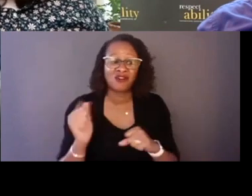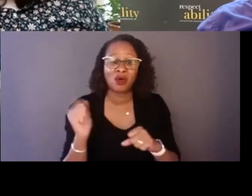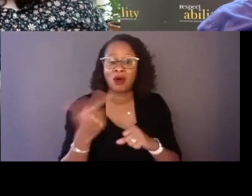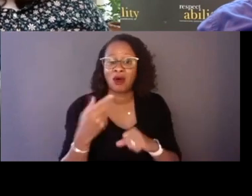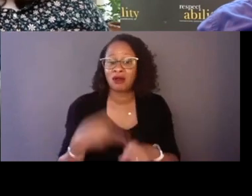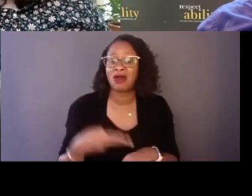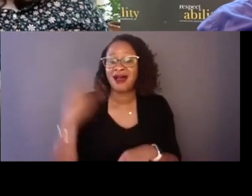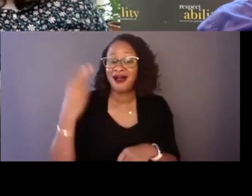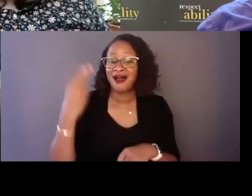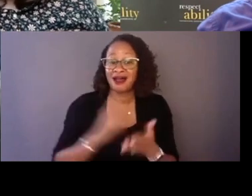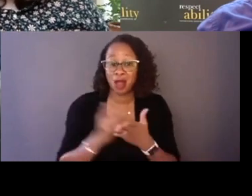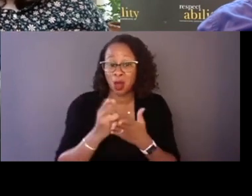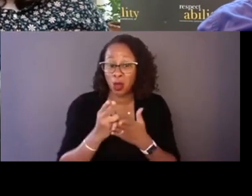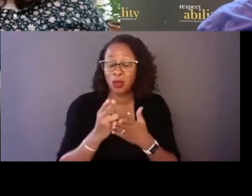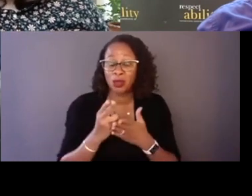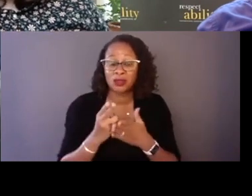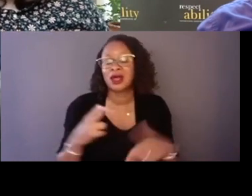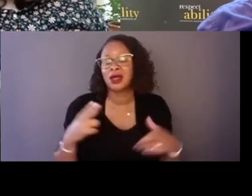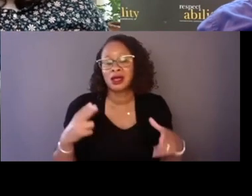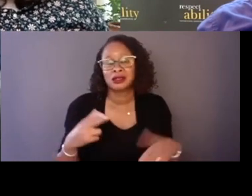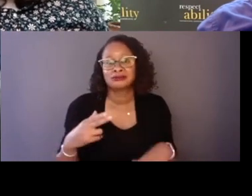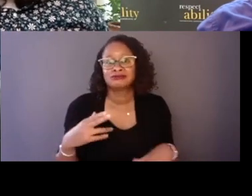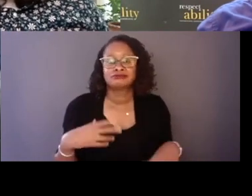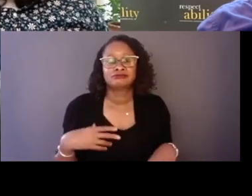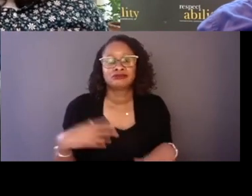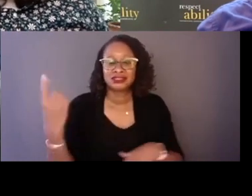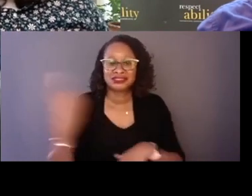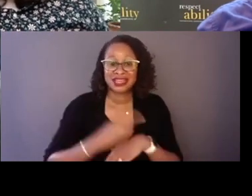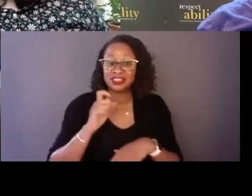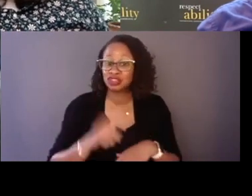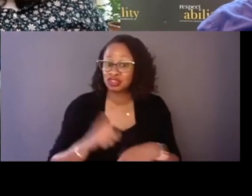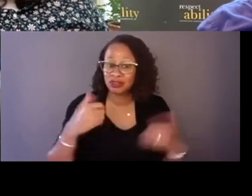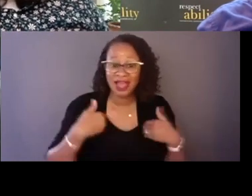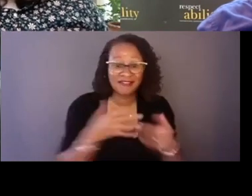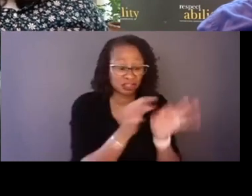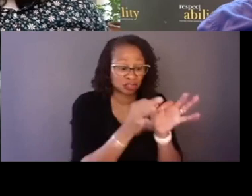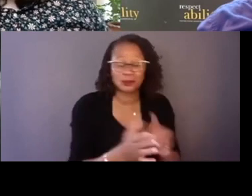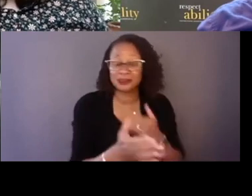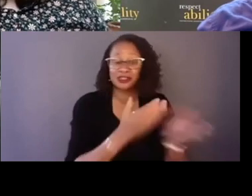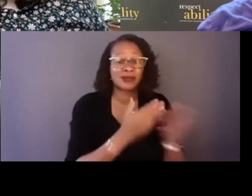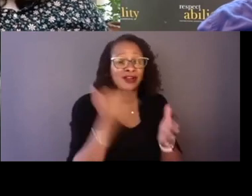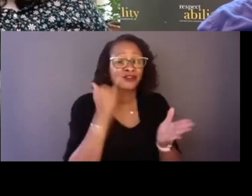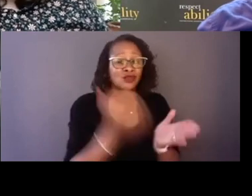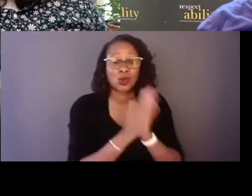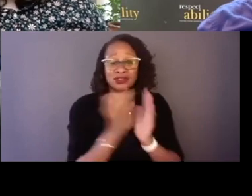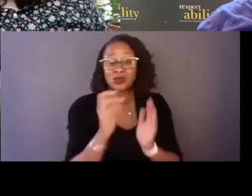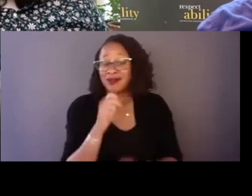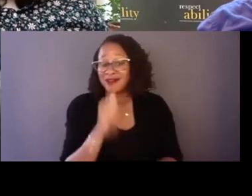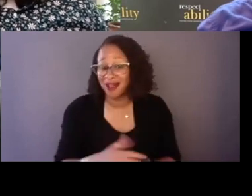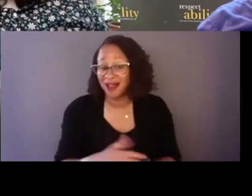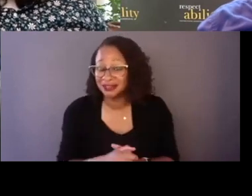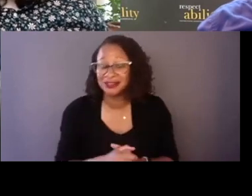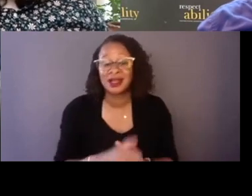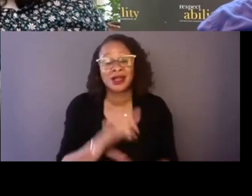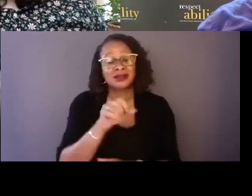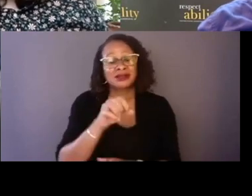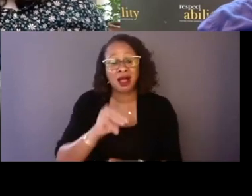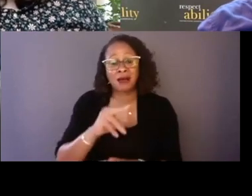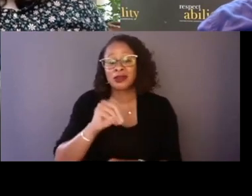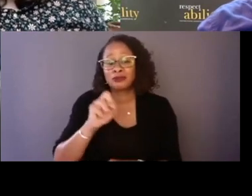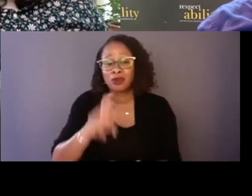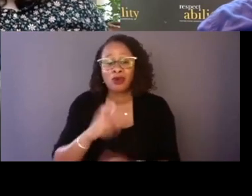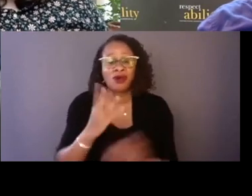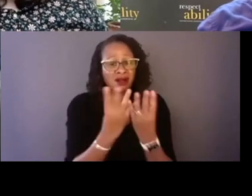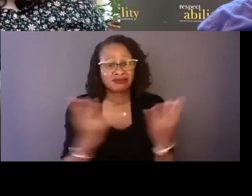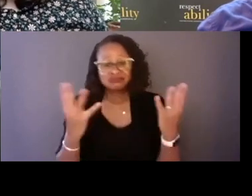holy days, Rosh Hashanah, Yom Kippur, there should be sign language interpreters, whether you request it or not. So I think what you have,